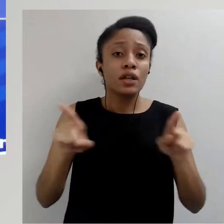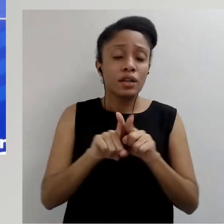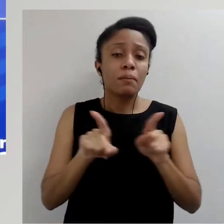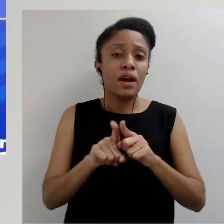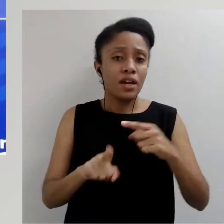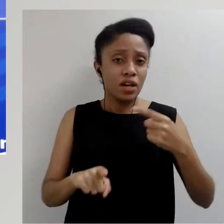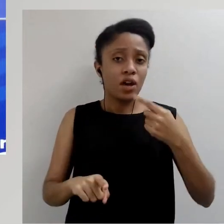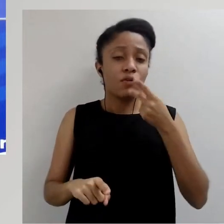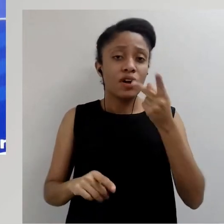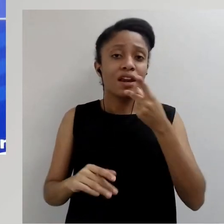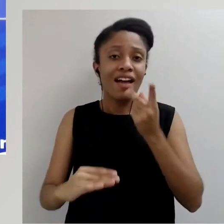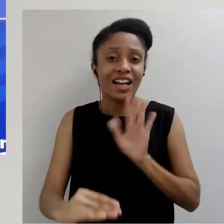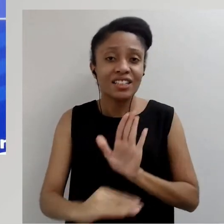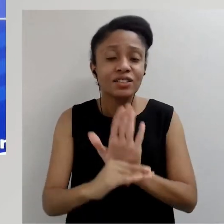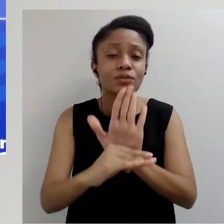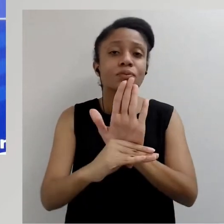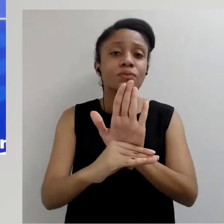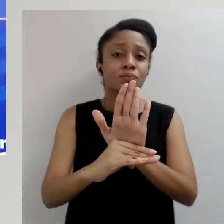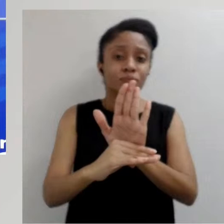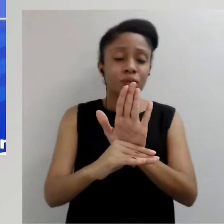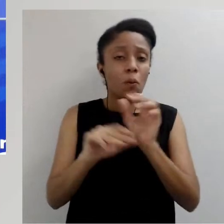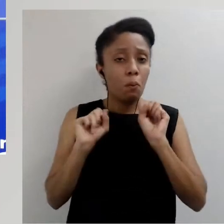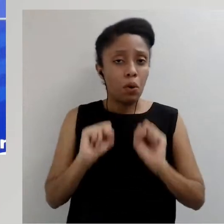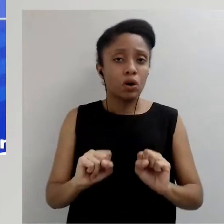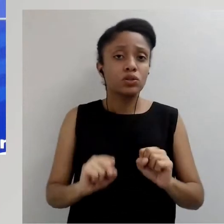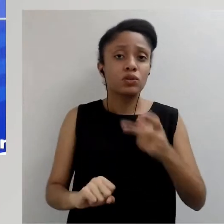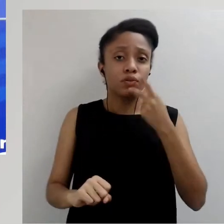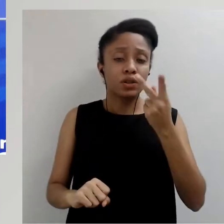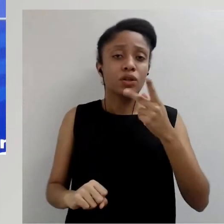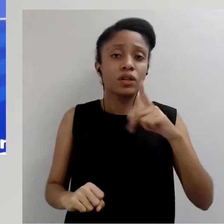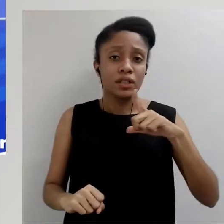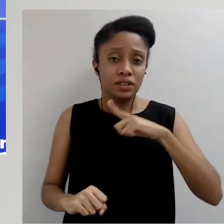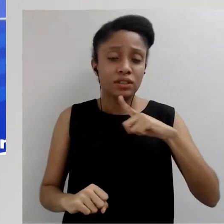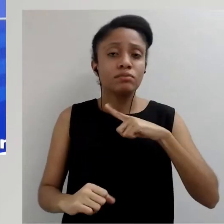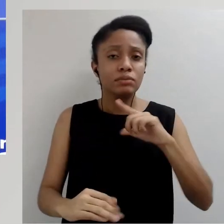So I can say that